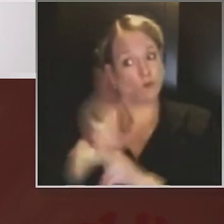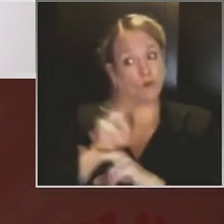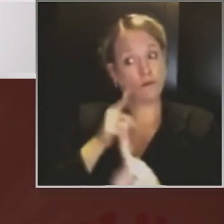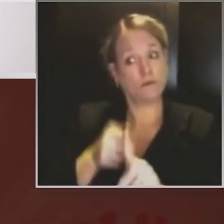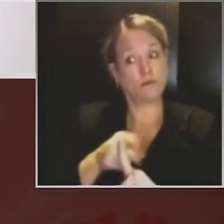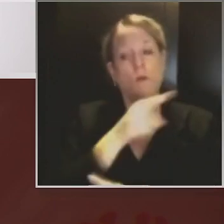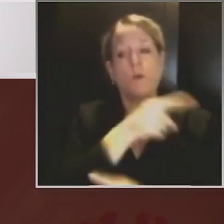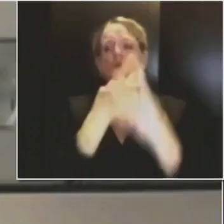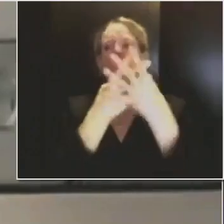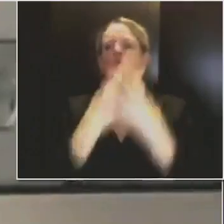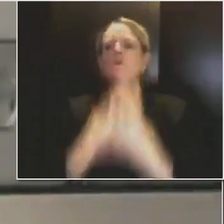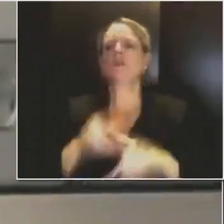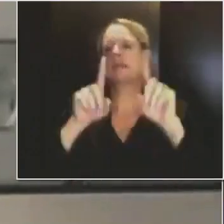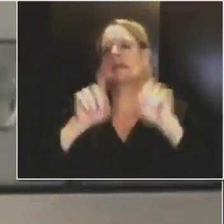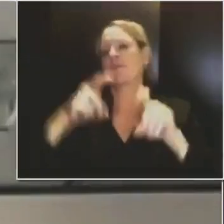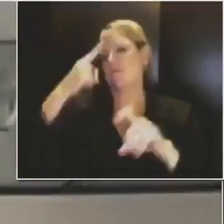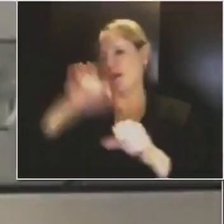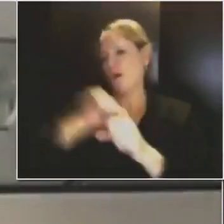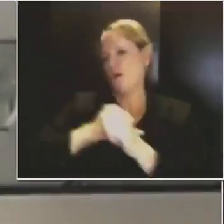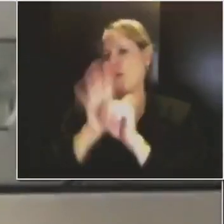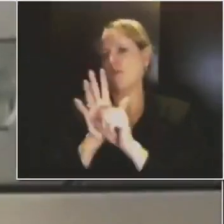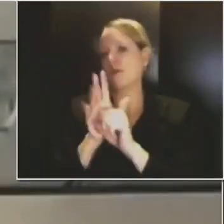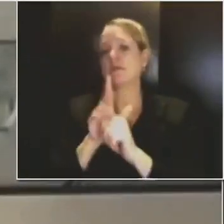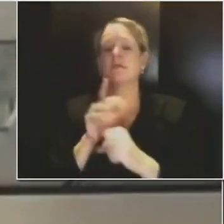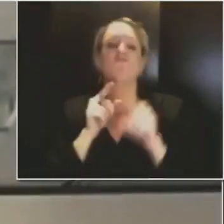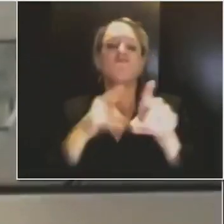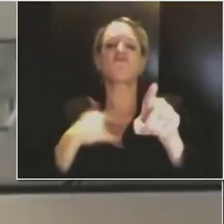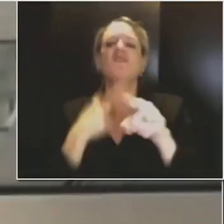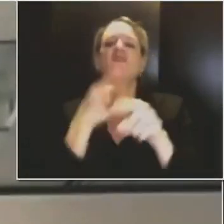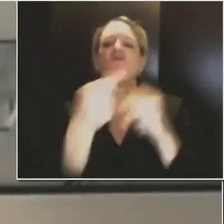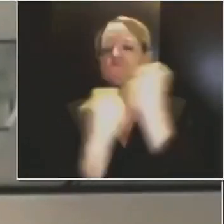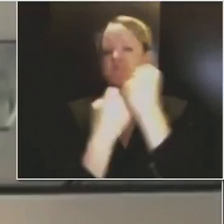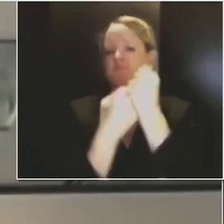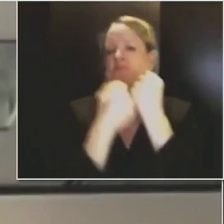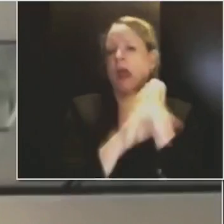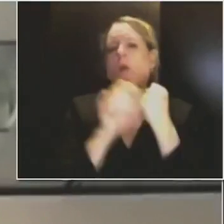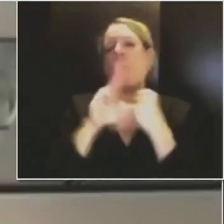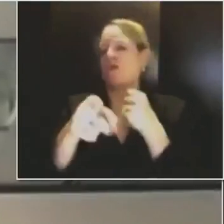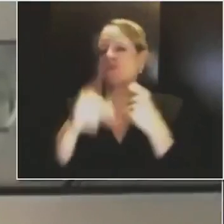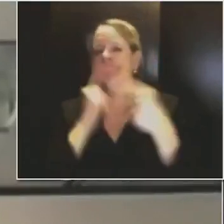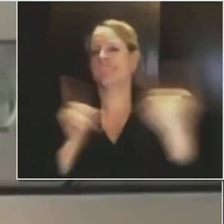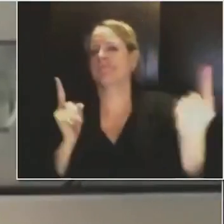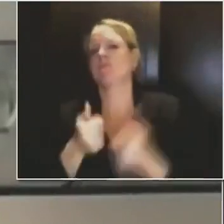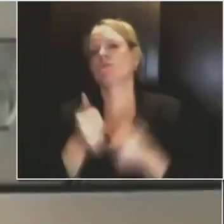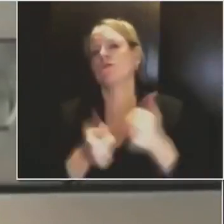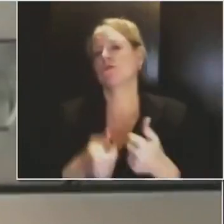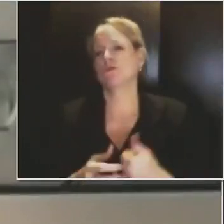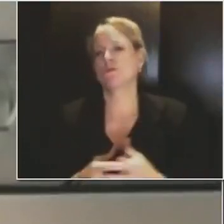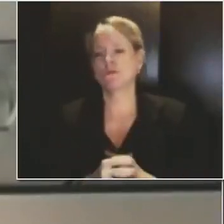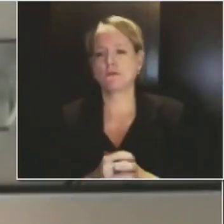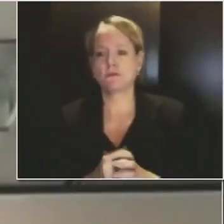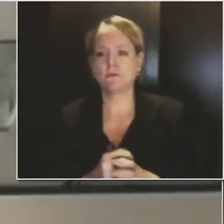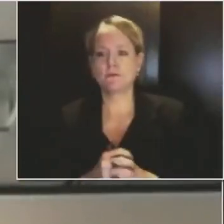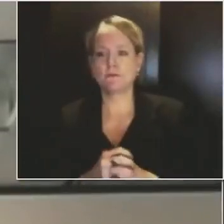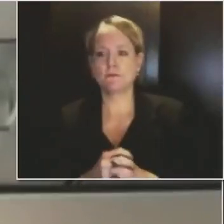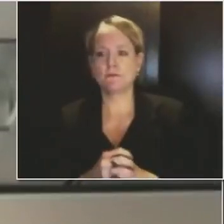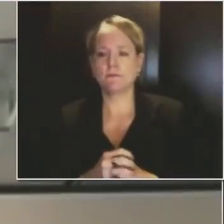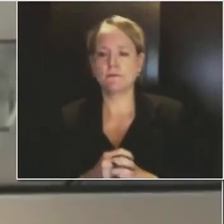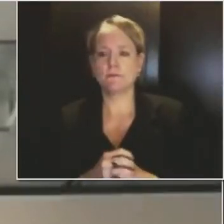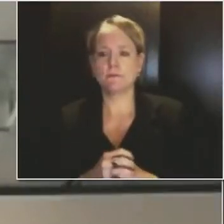need multiple technologies. We can't screen, millions of people in this country relying on